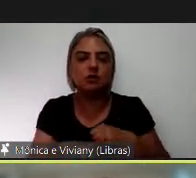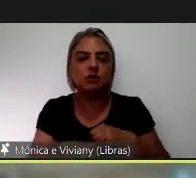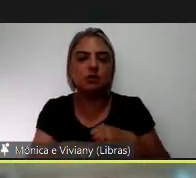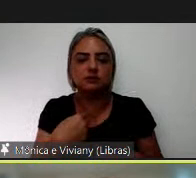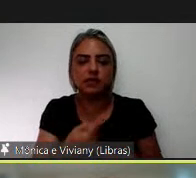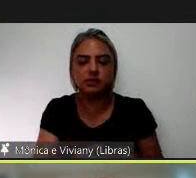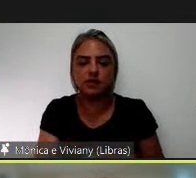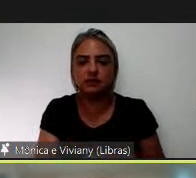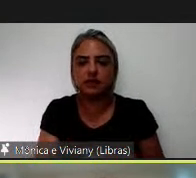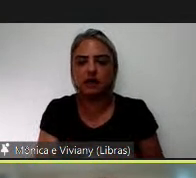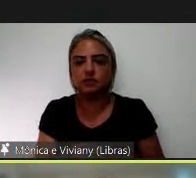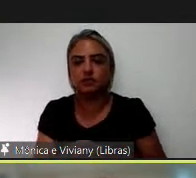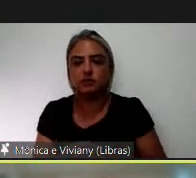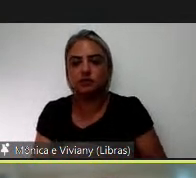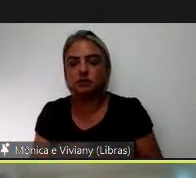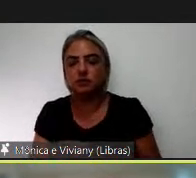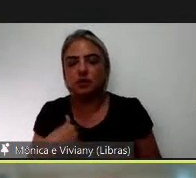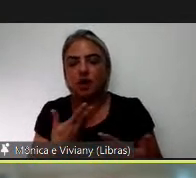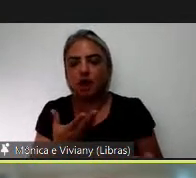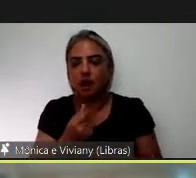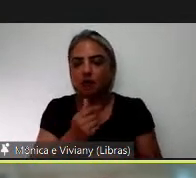use